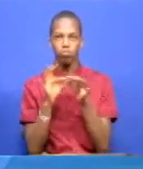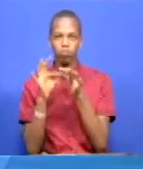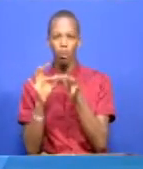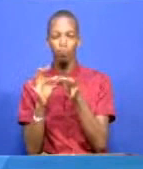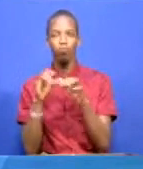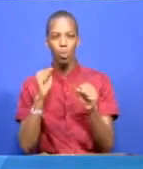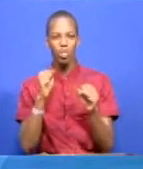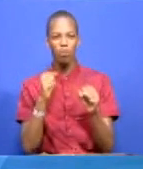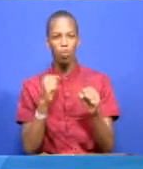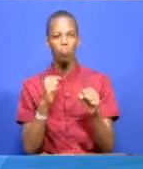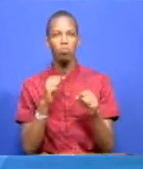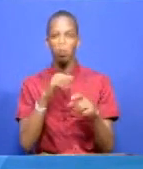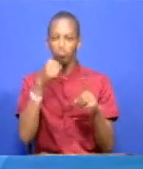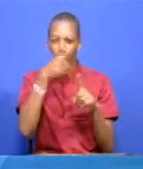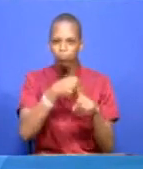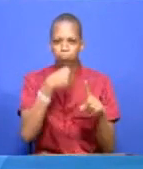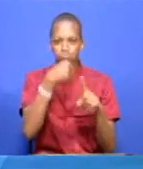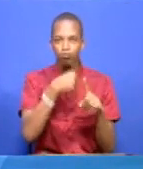is, coronavirus.